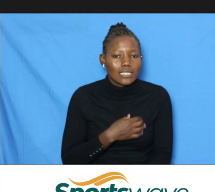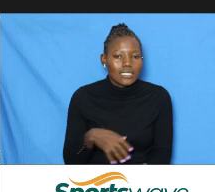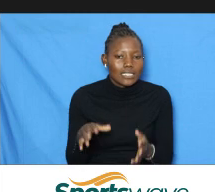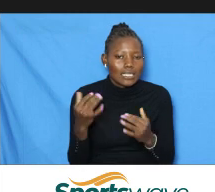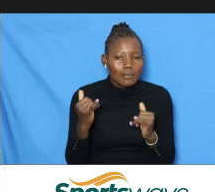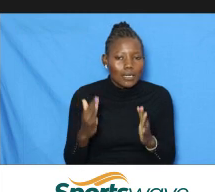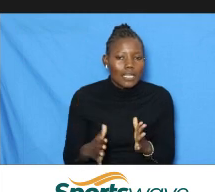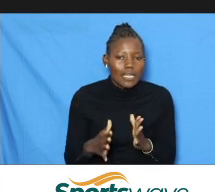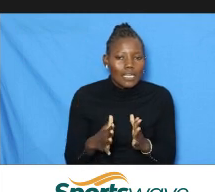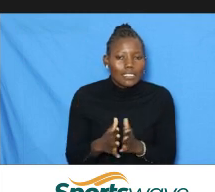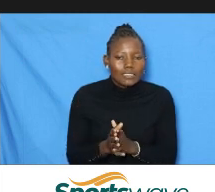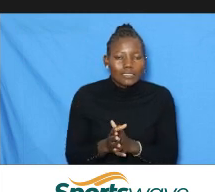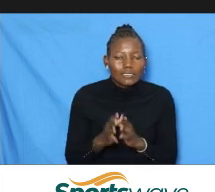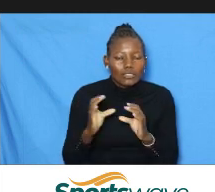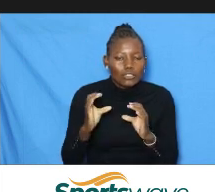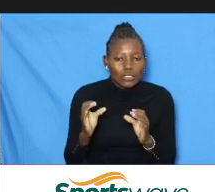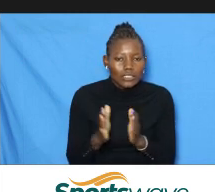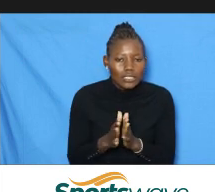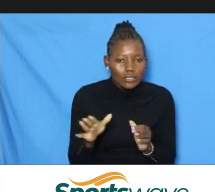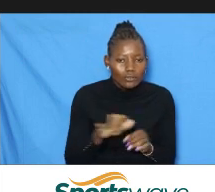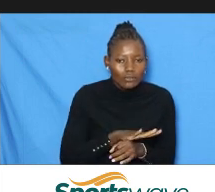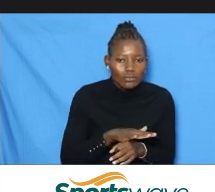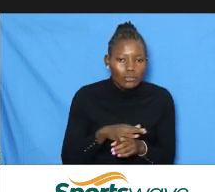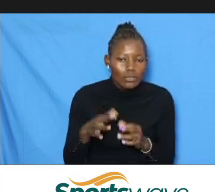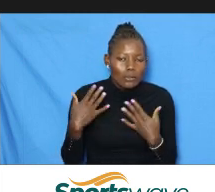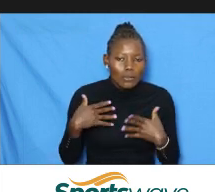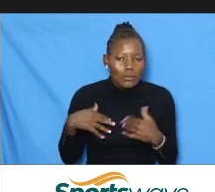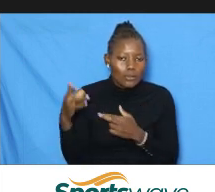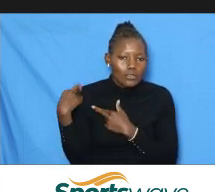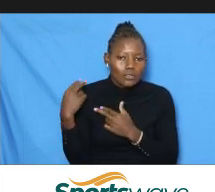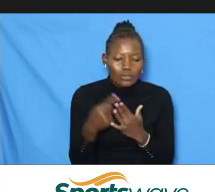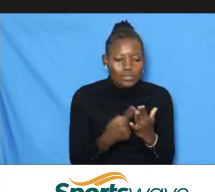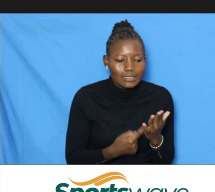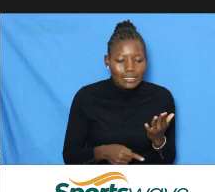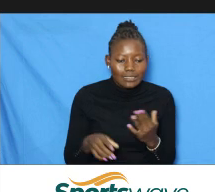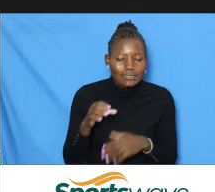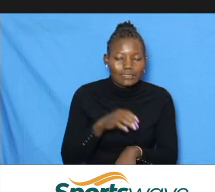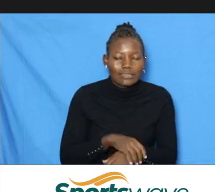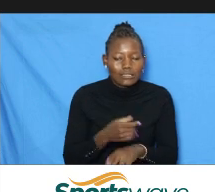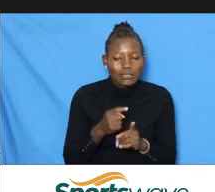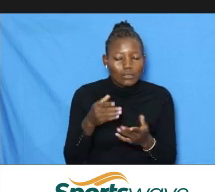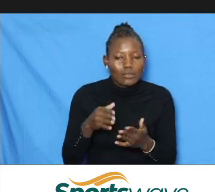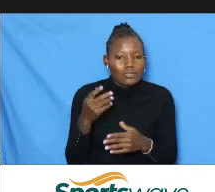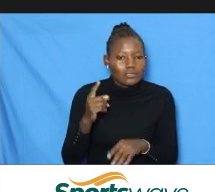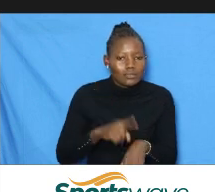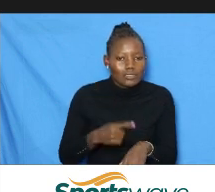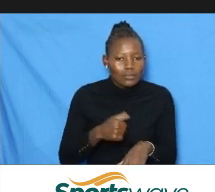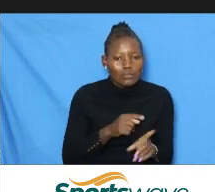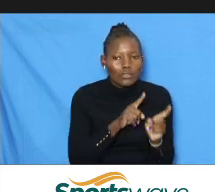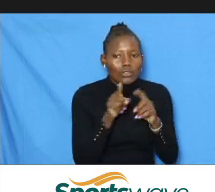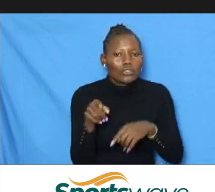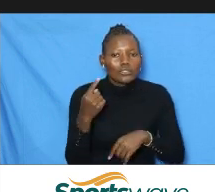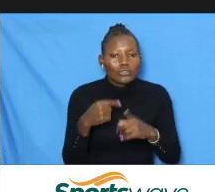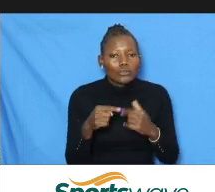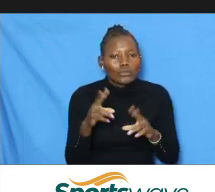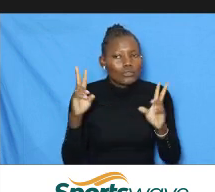and the entire athlete handlers to discuss the findings from these, so that by the time we're going into competition, there are